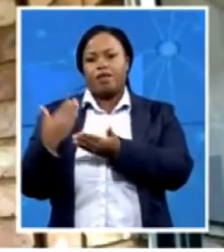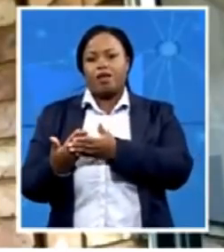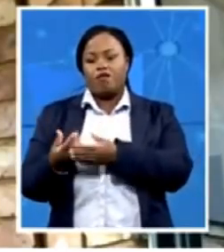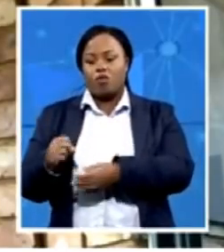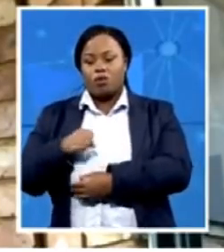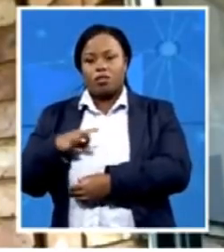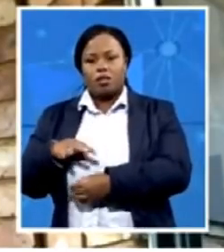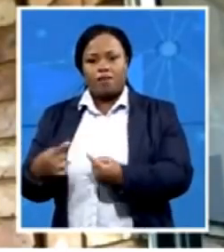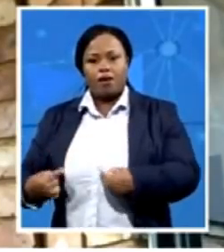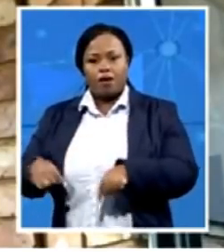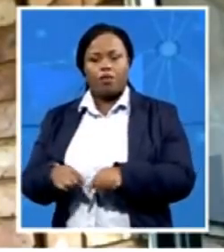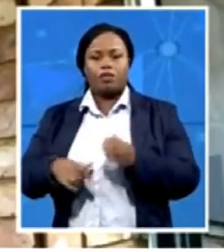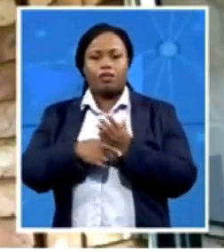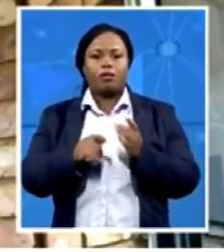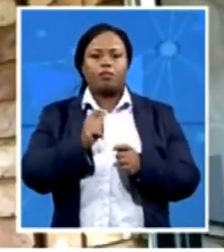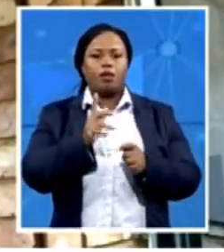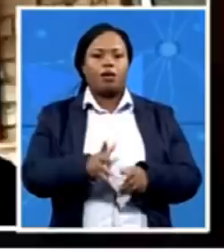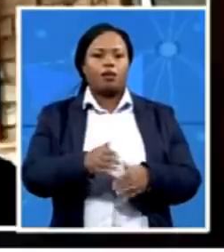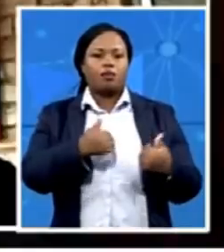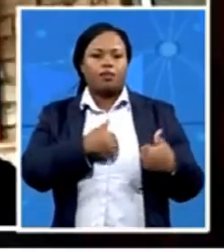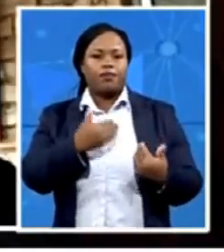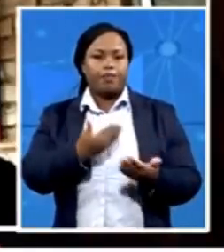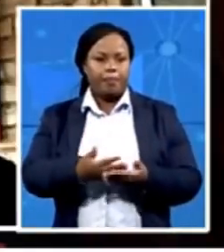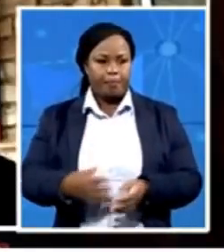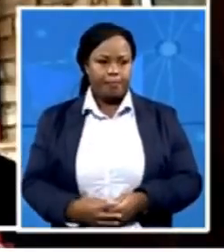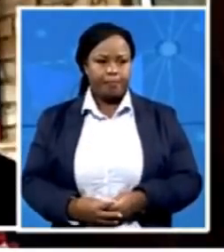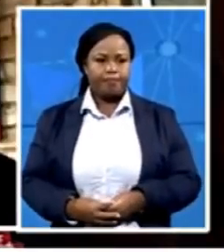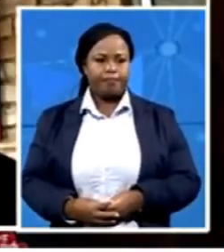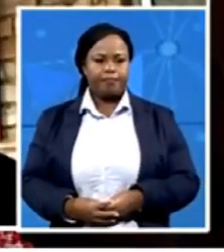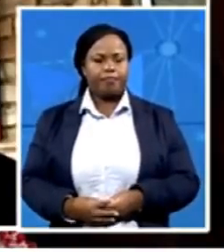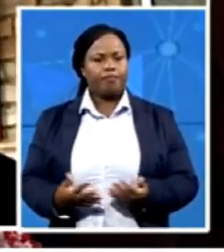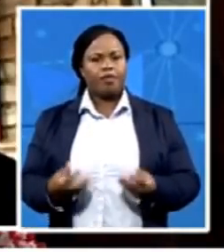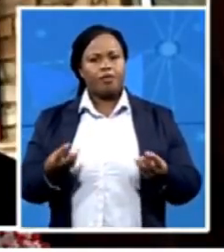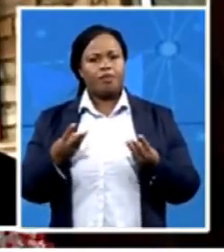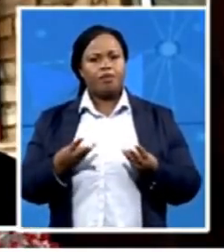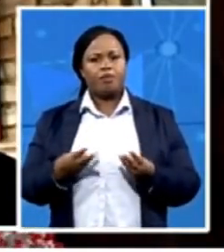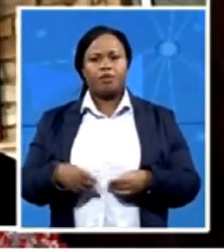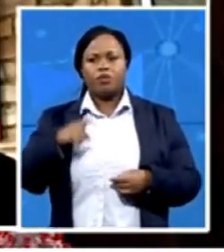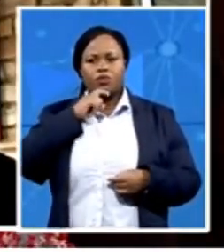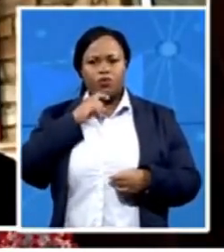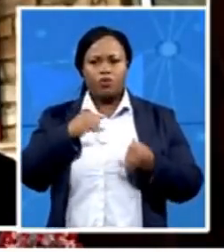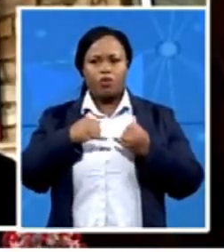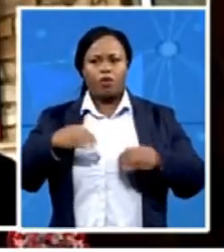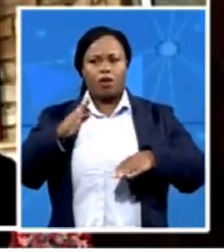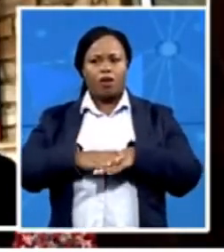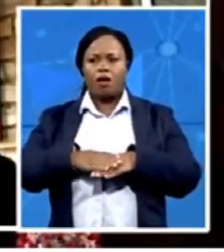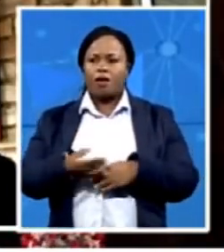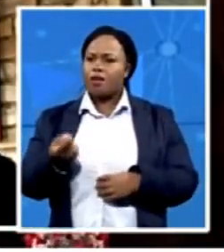themselves. So why should people use these digital channels instead?